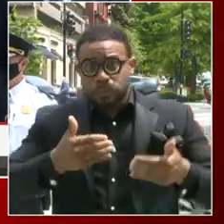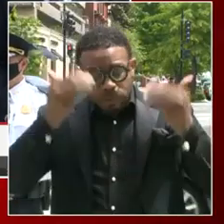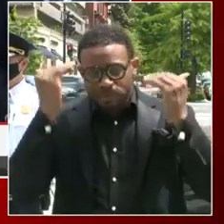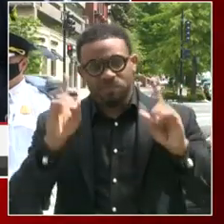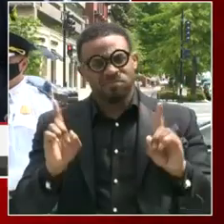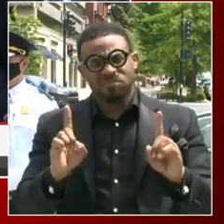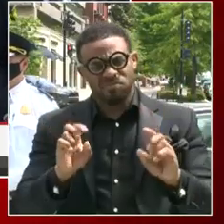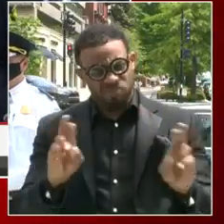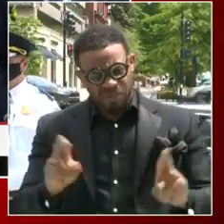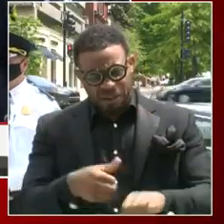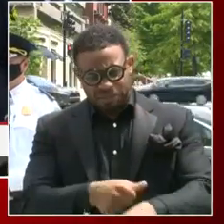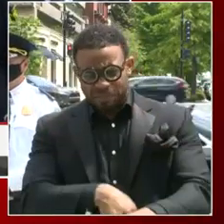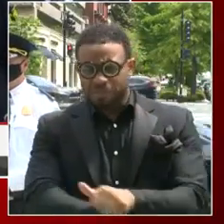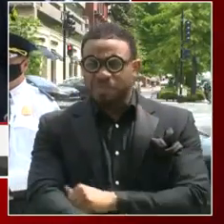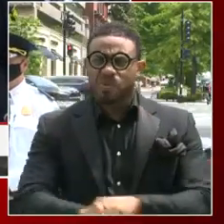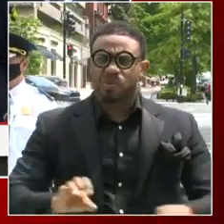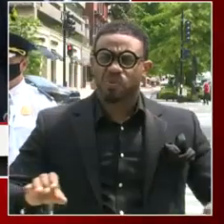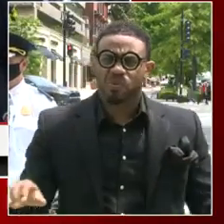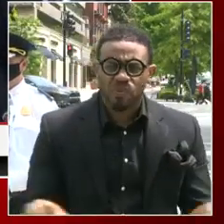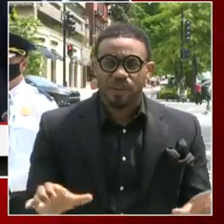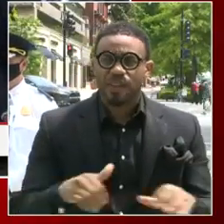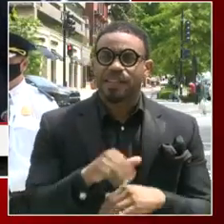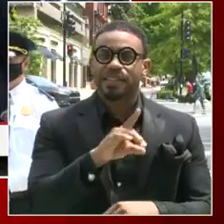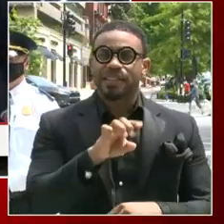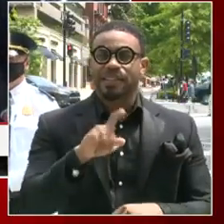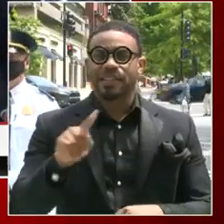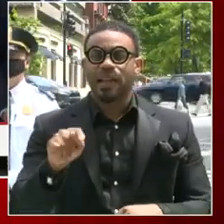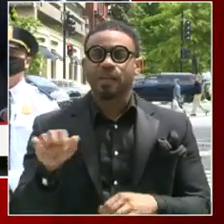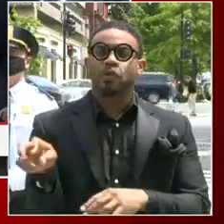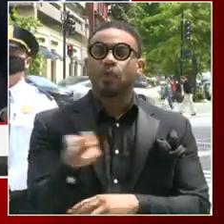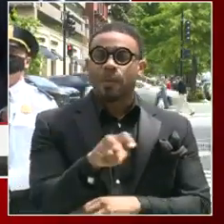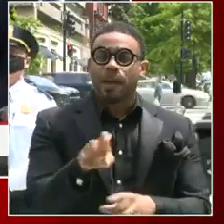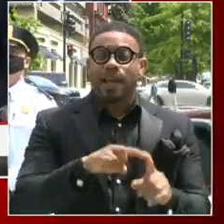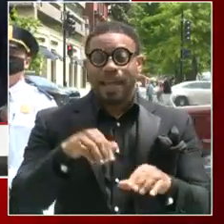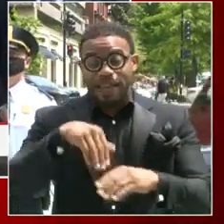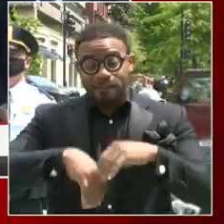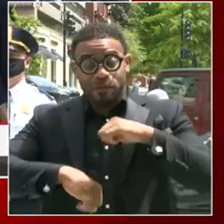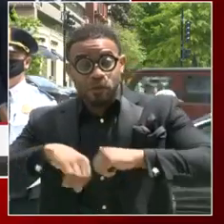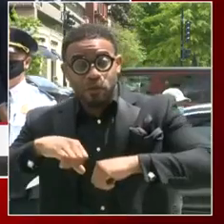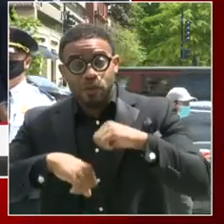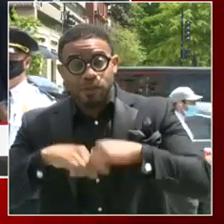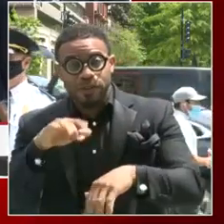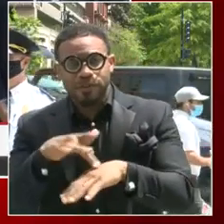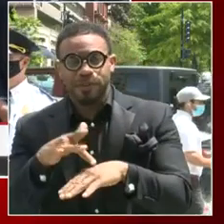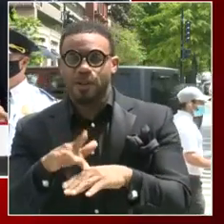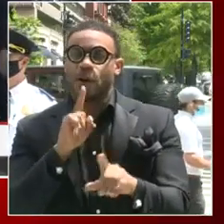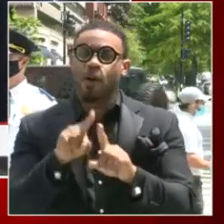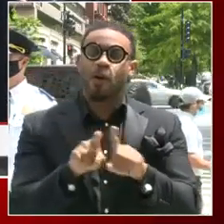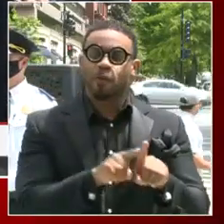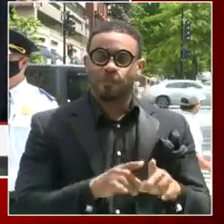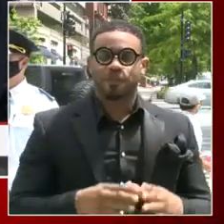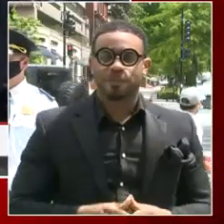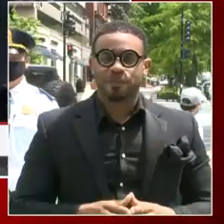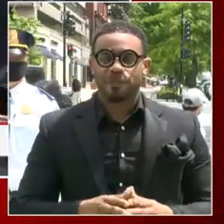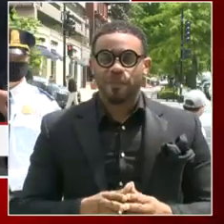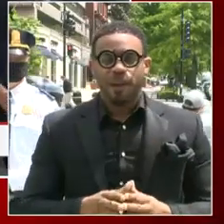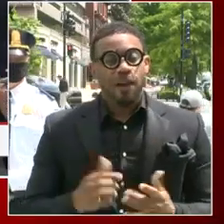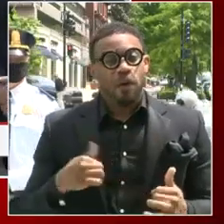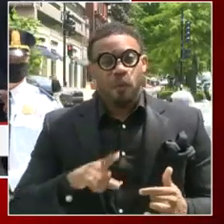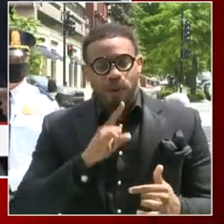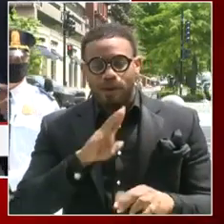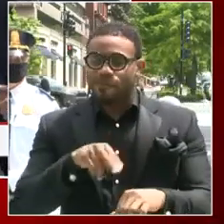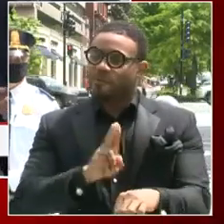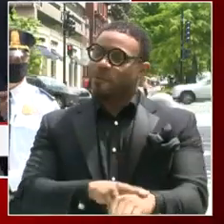And we have a lot of work in the DDOT transportation and infrastructure space as well. We,